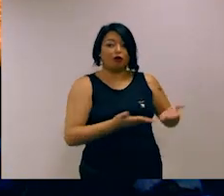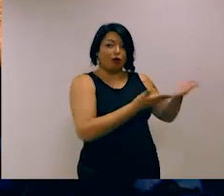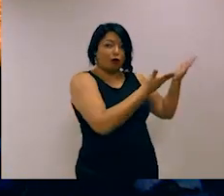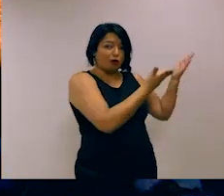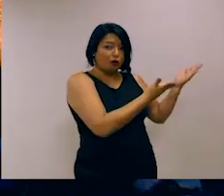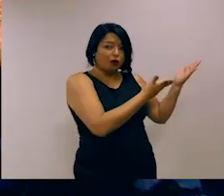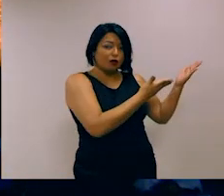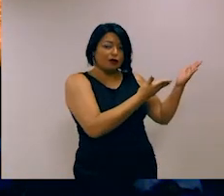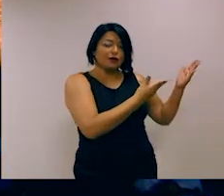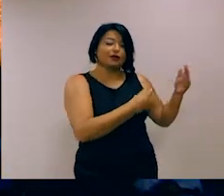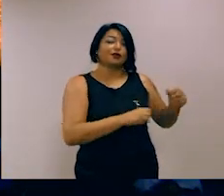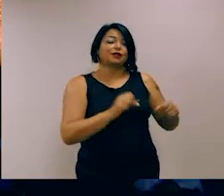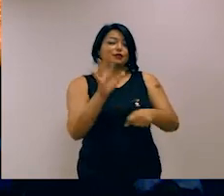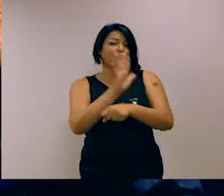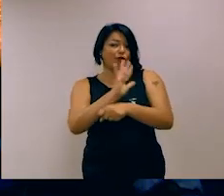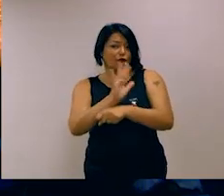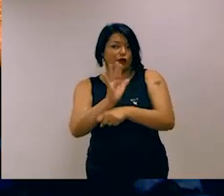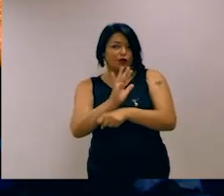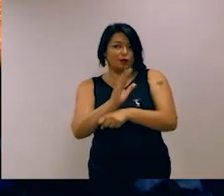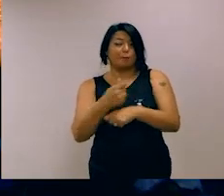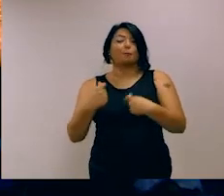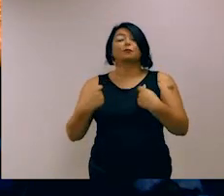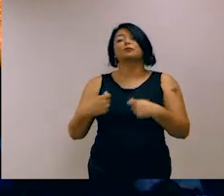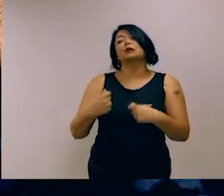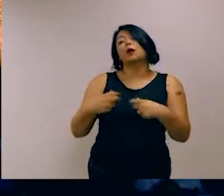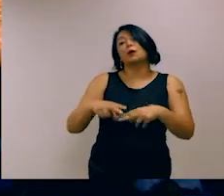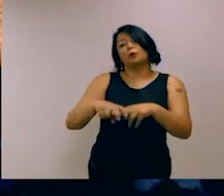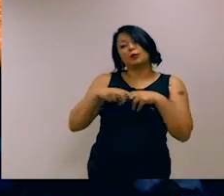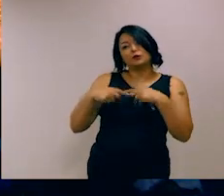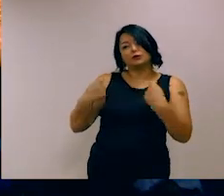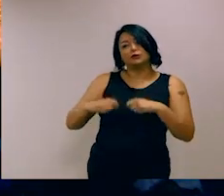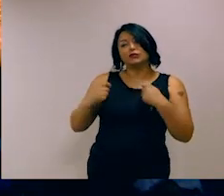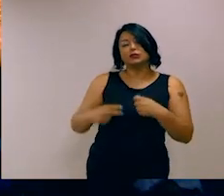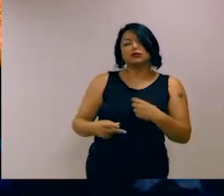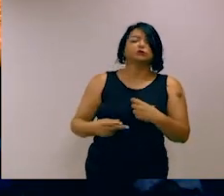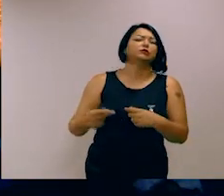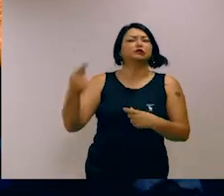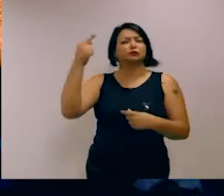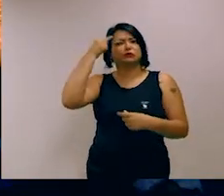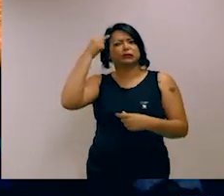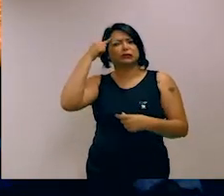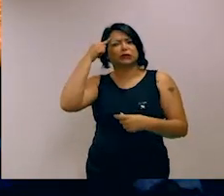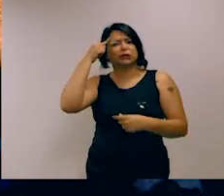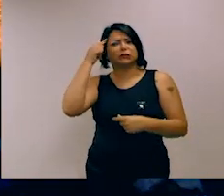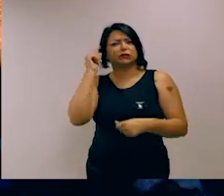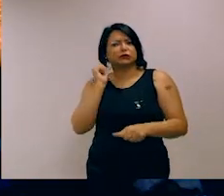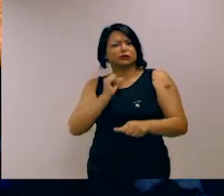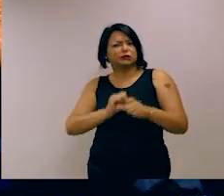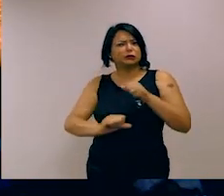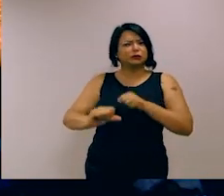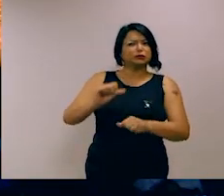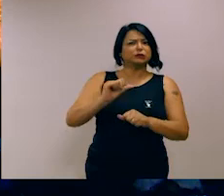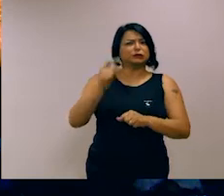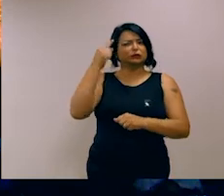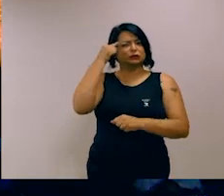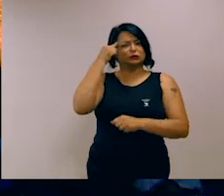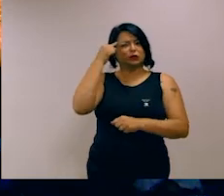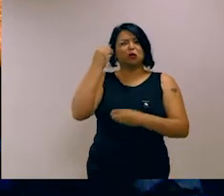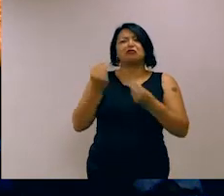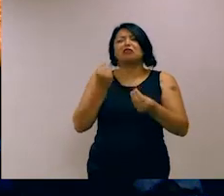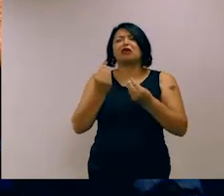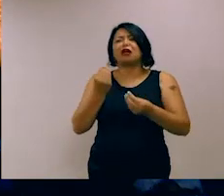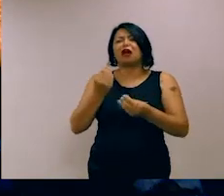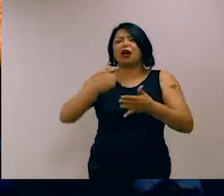me. That's why I believe that we have to change our perspective when it comes to what do we truly